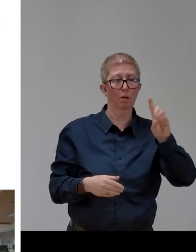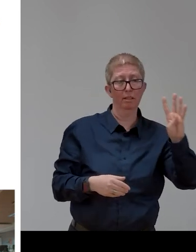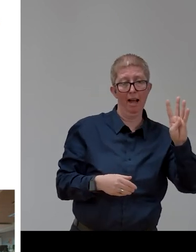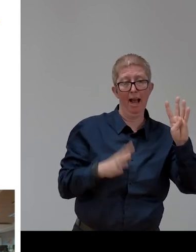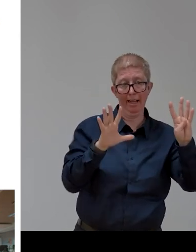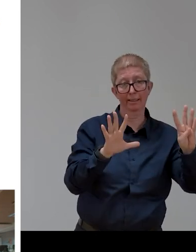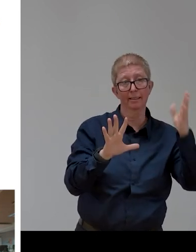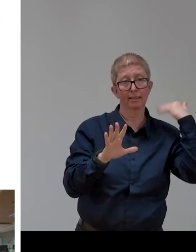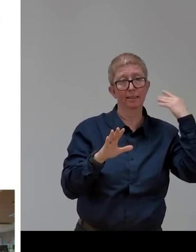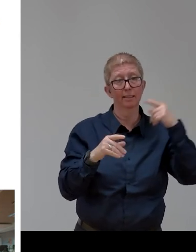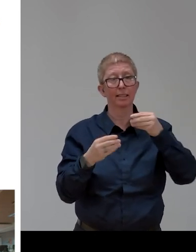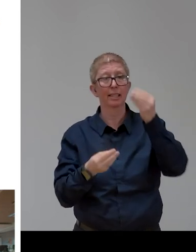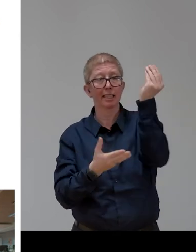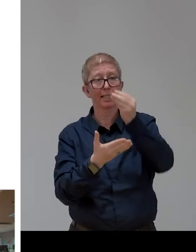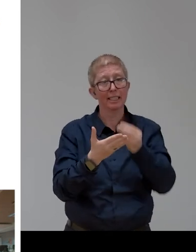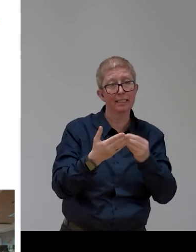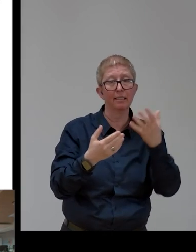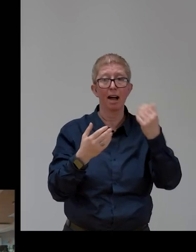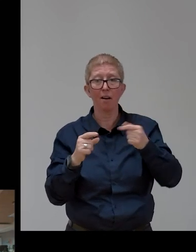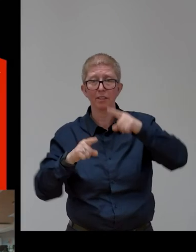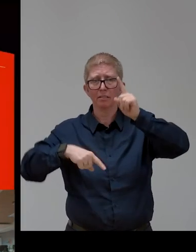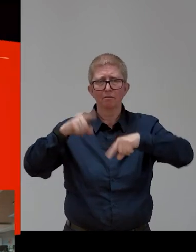different parameters to meet a person's needs.